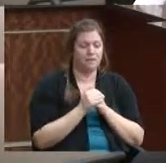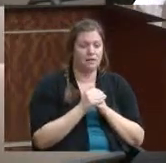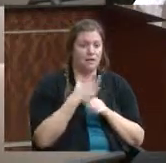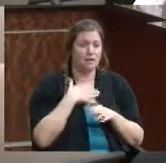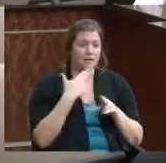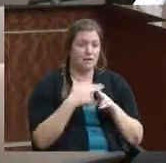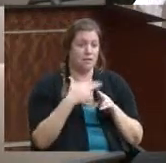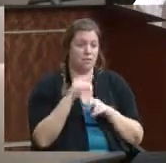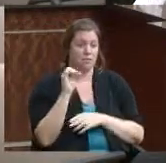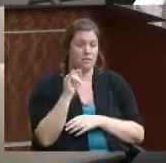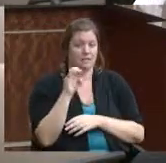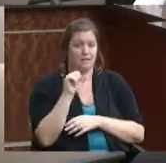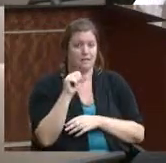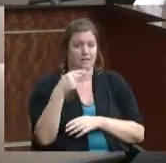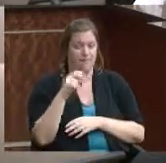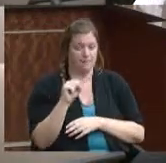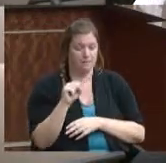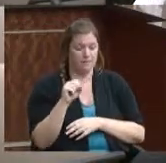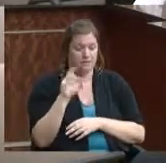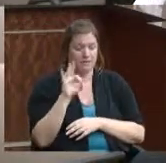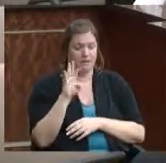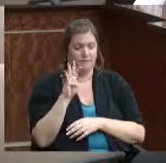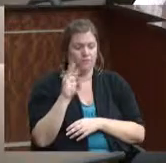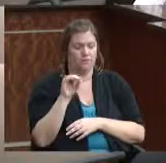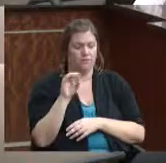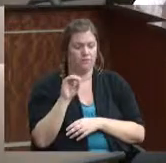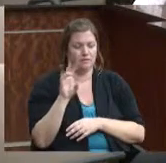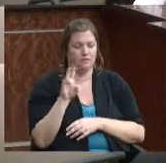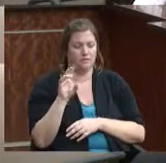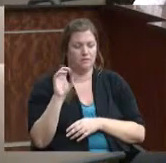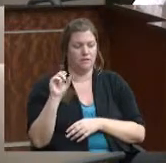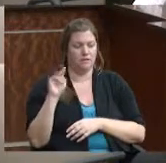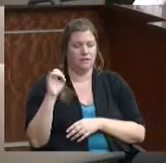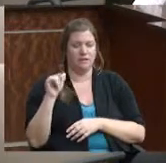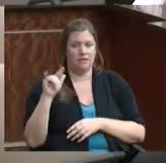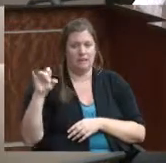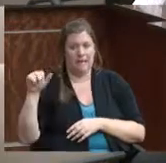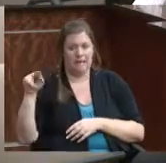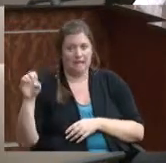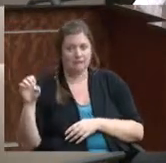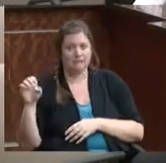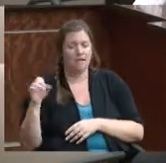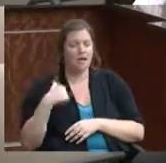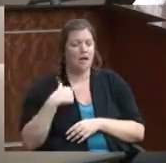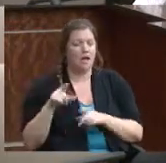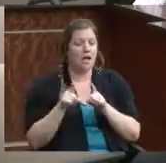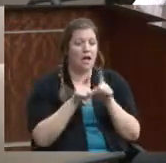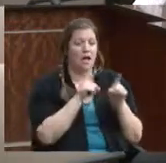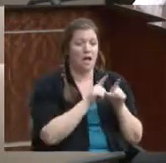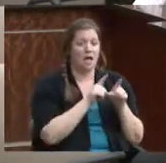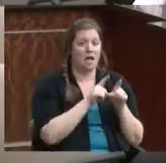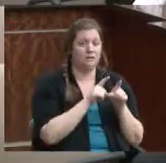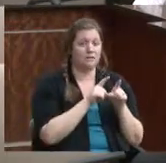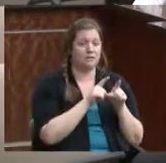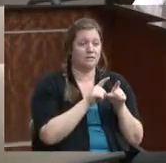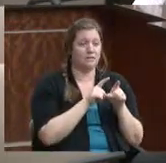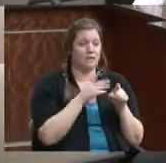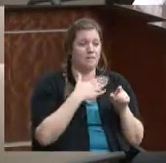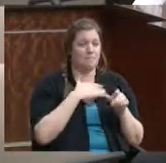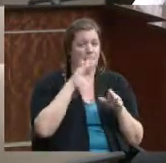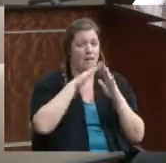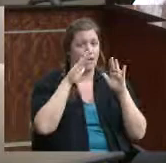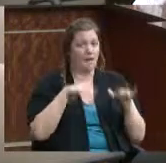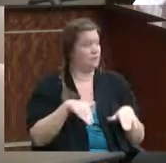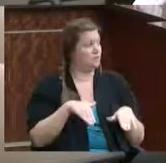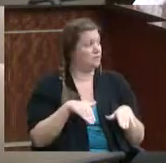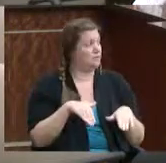My name is Odessa Phillip. I live at 9407 Nicholas Lane. I would just add as a caveat that my house does